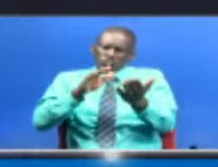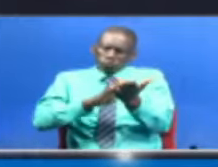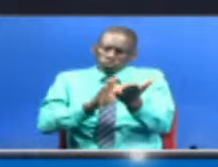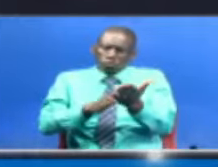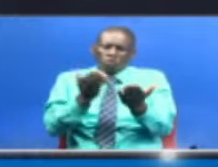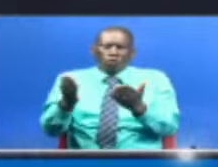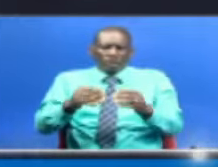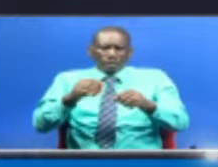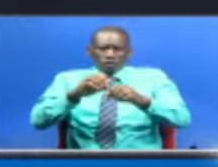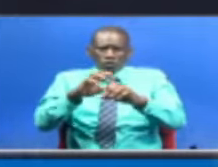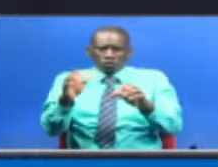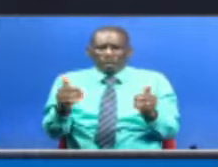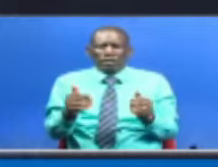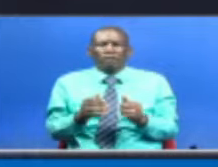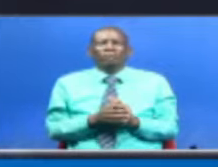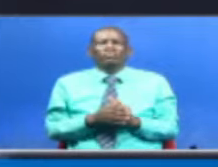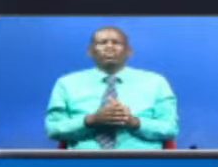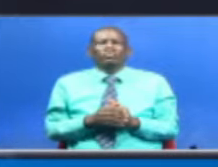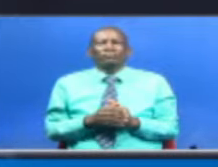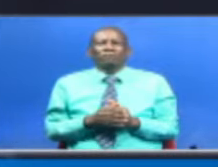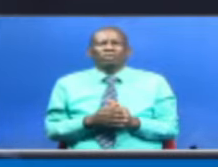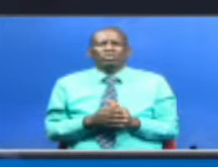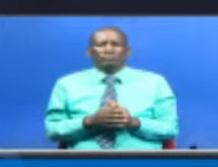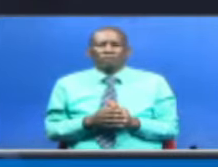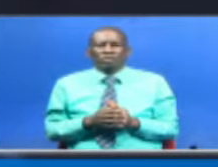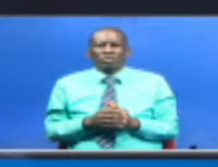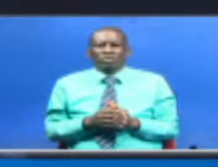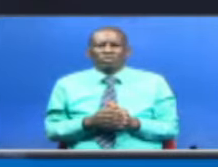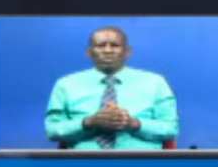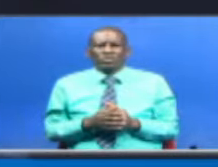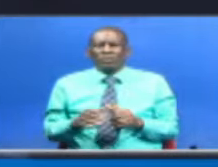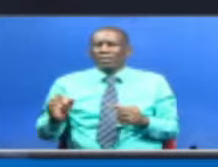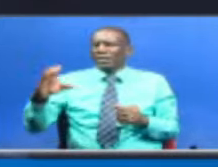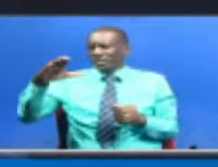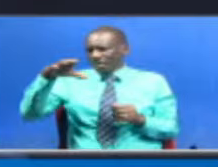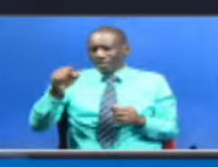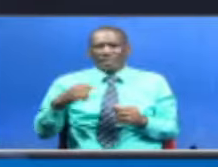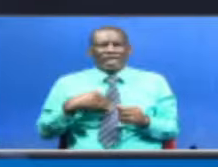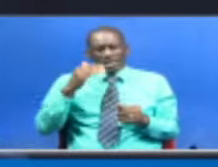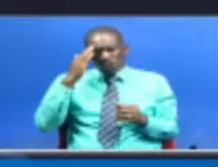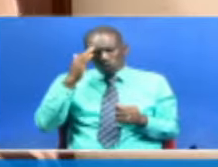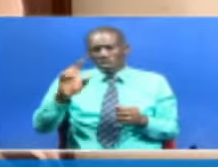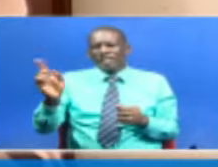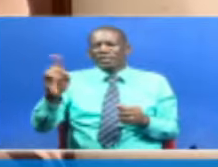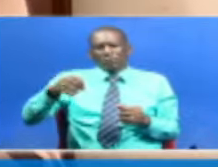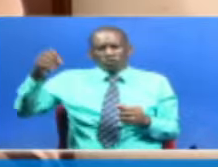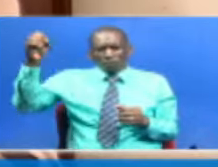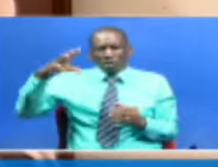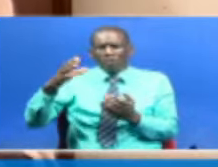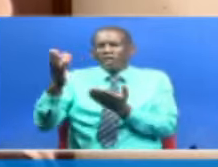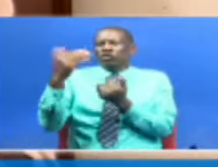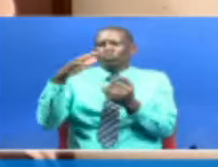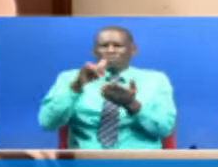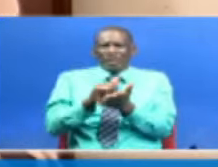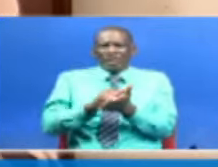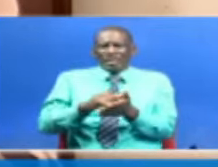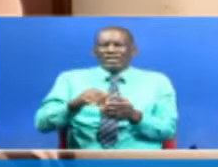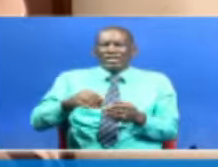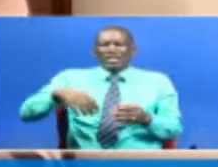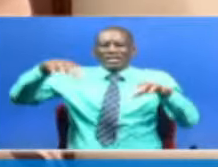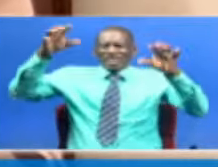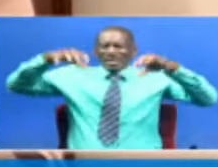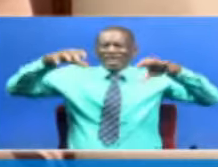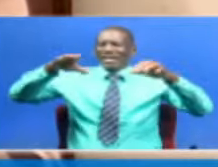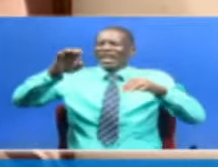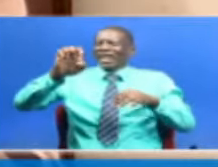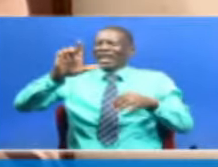where credit is due as well. Yes. Okay. Waziri, I know the ministry is looking forward and hoping that an El Nino happens so that